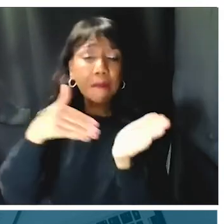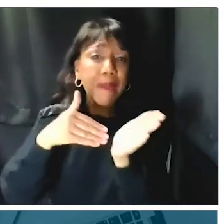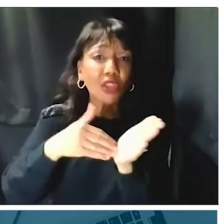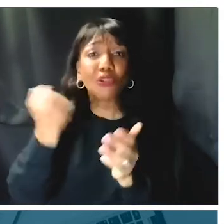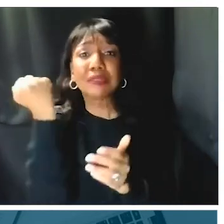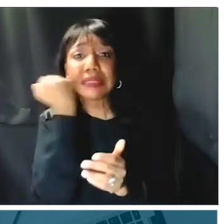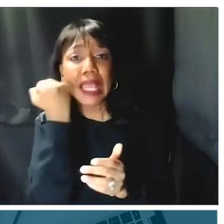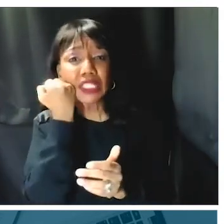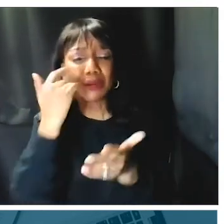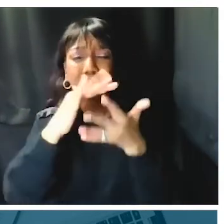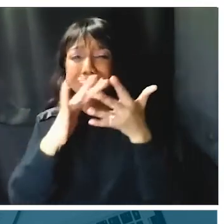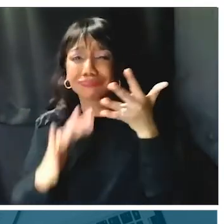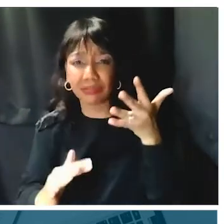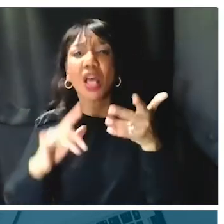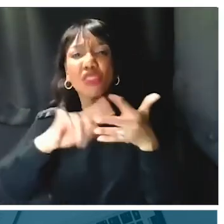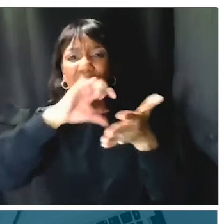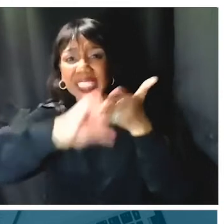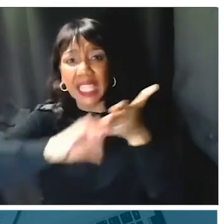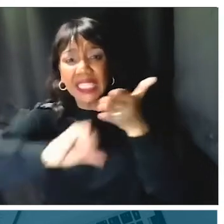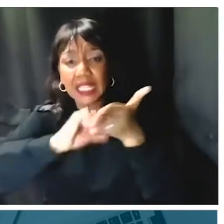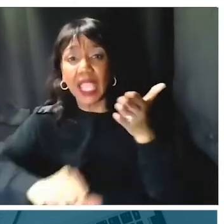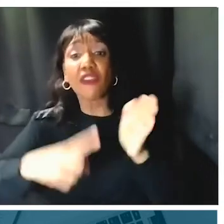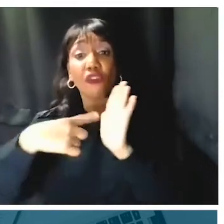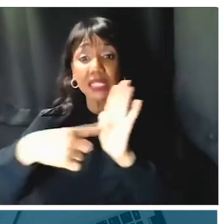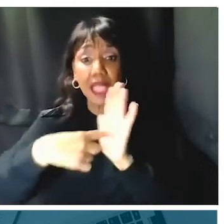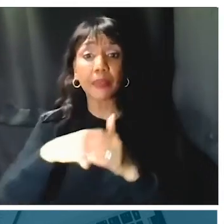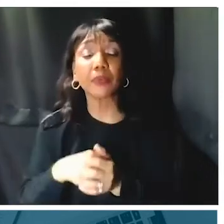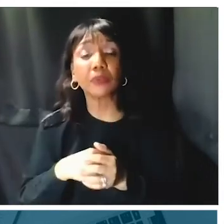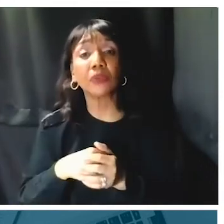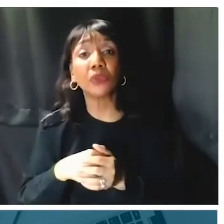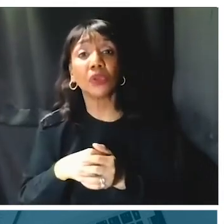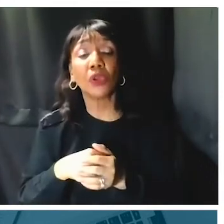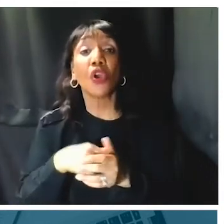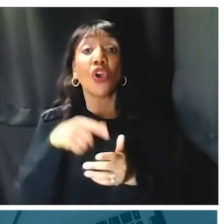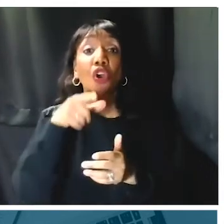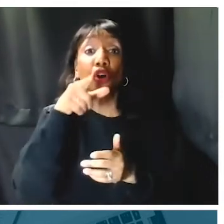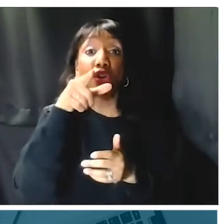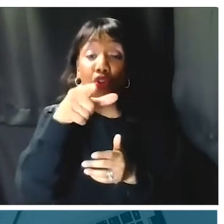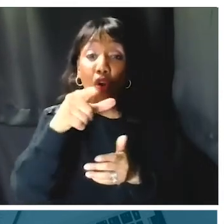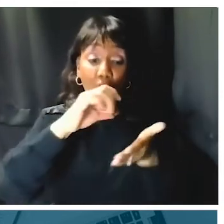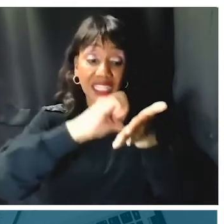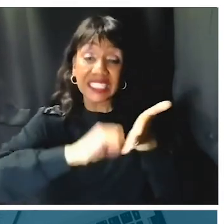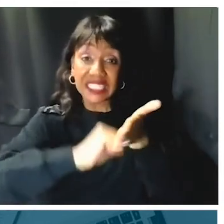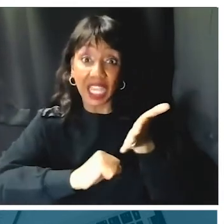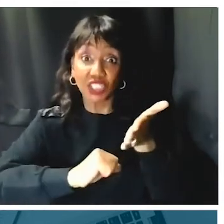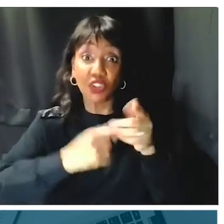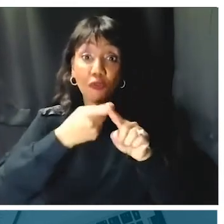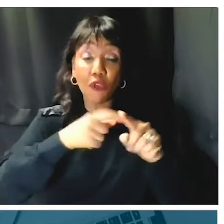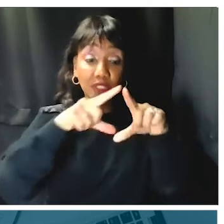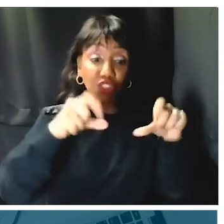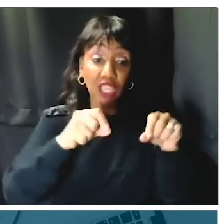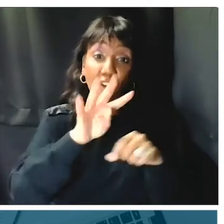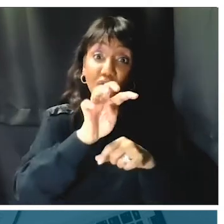medical, dental, etc. An example of this would be that once your deductions have been taken out,